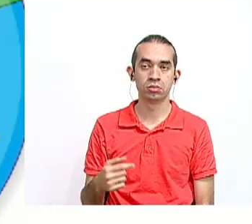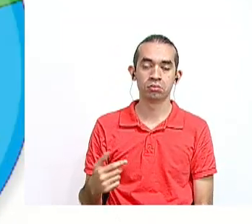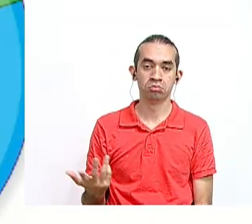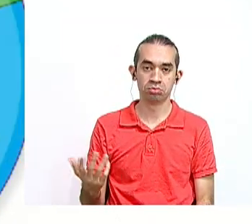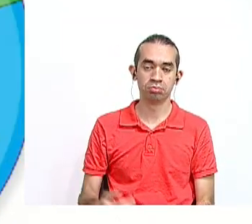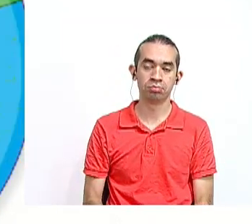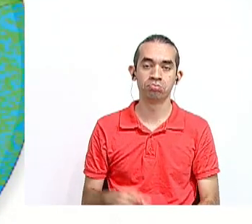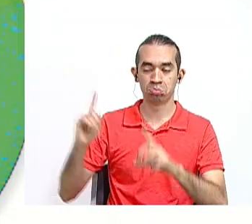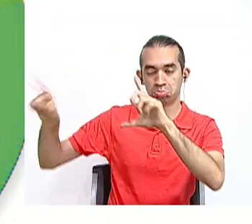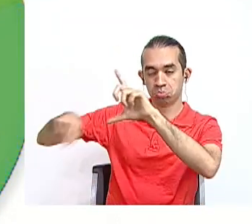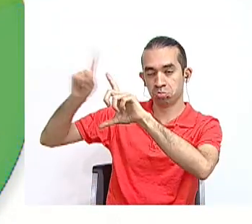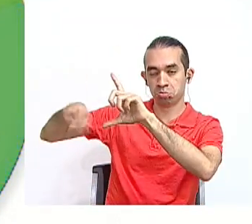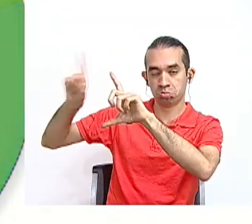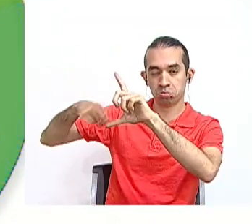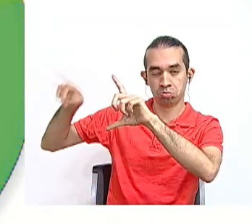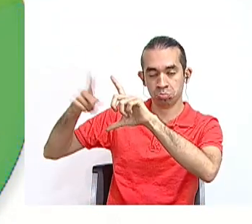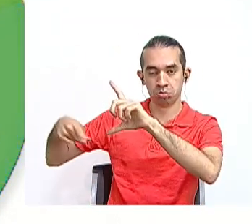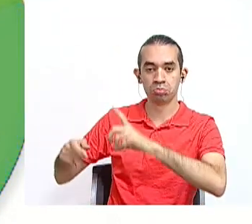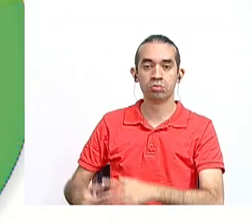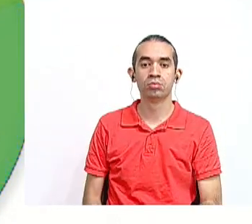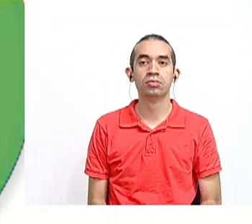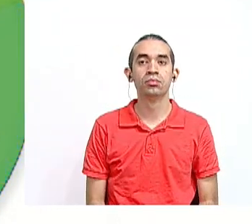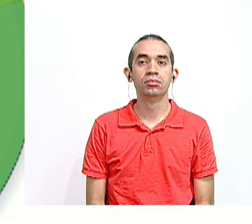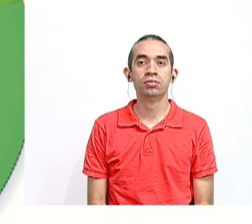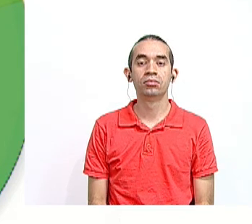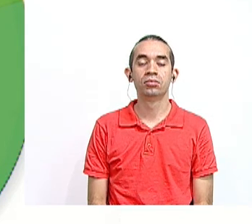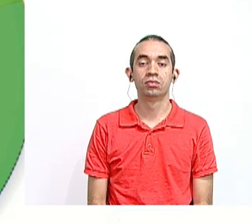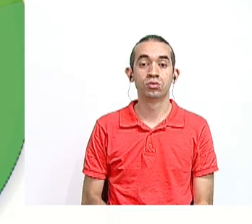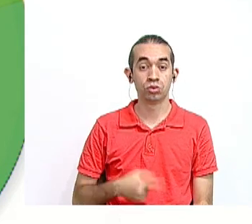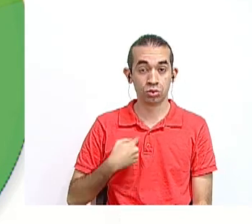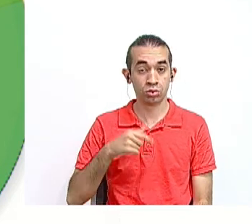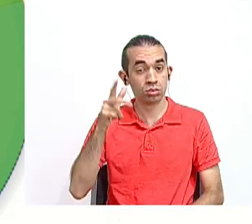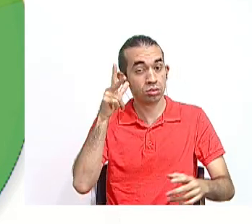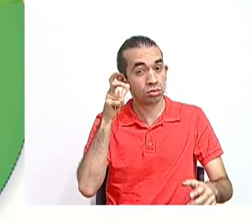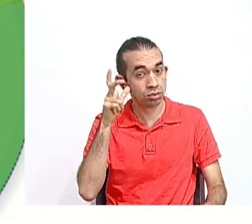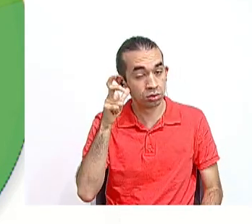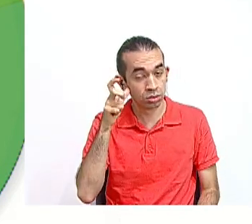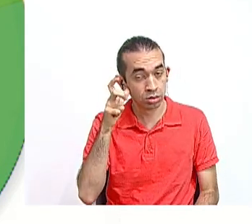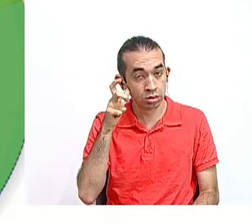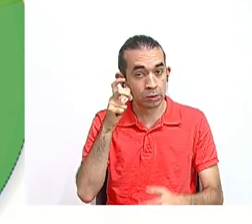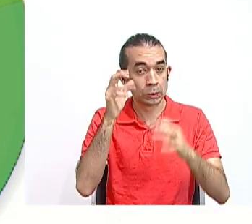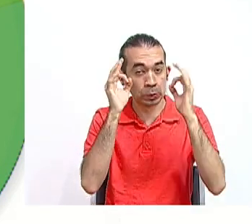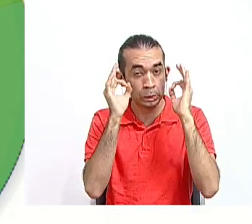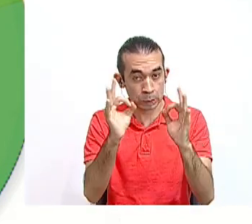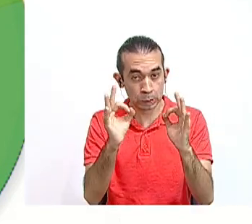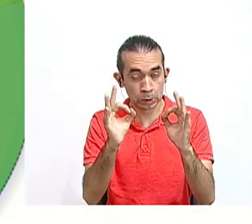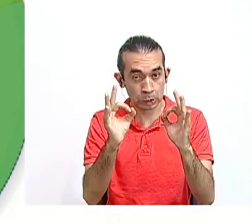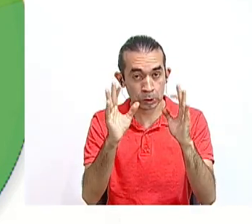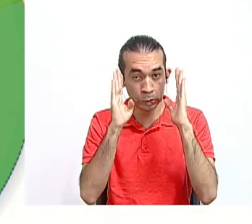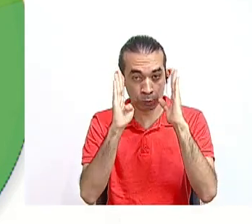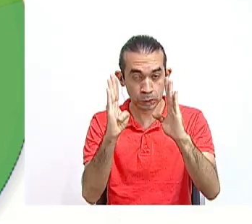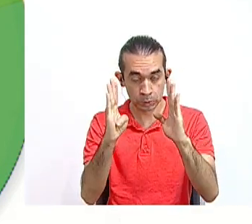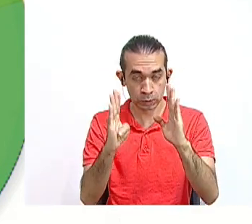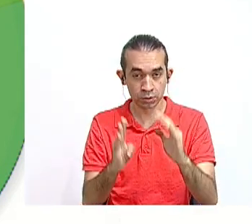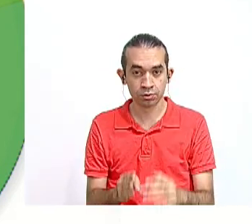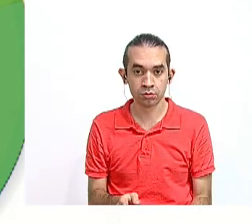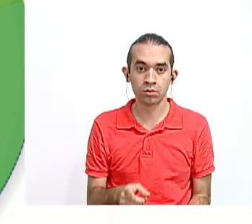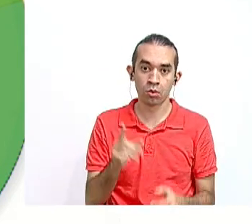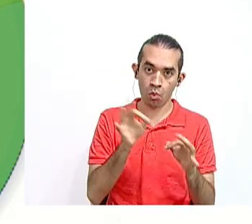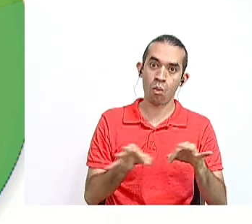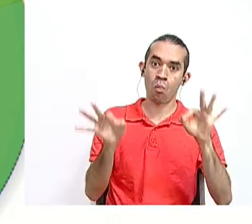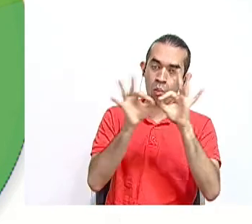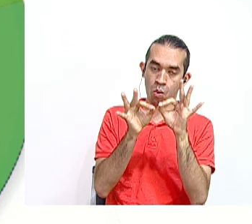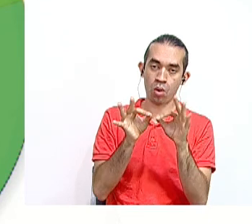spinning right there. And the question, did I listen carefully? That is very important, to listen to what